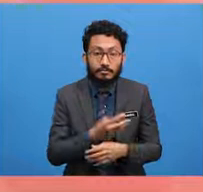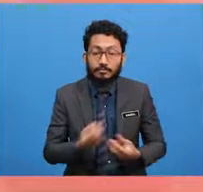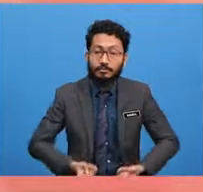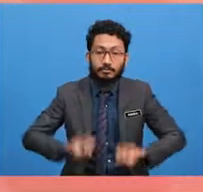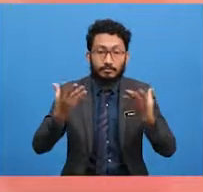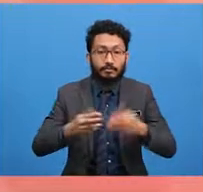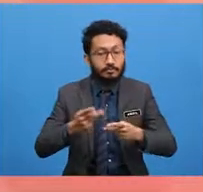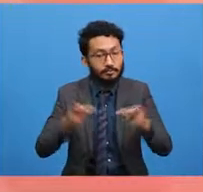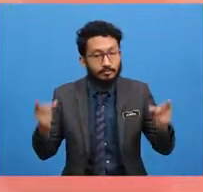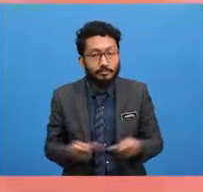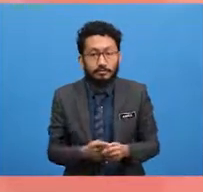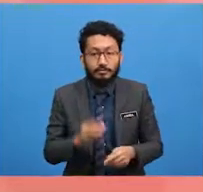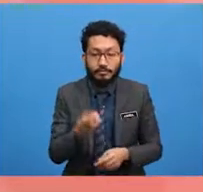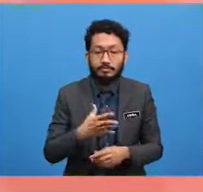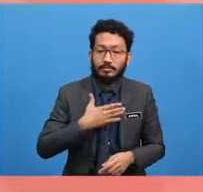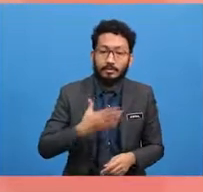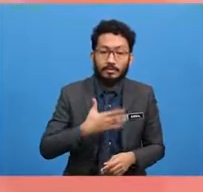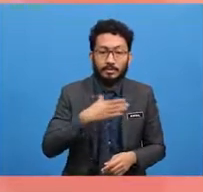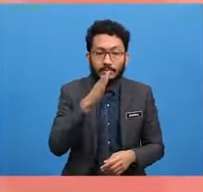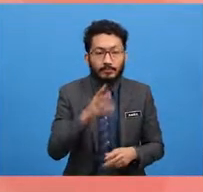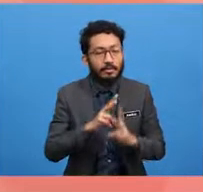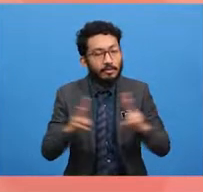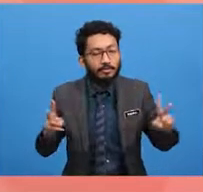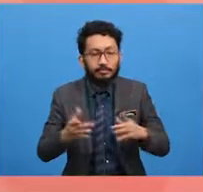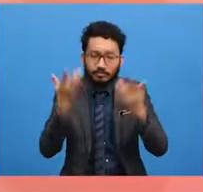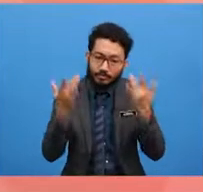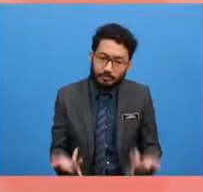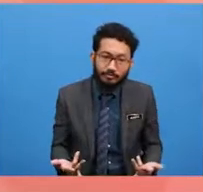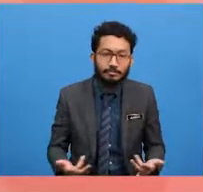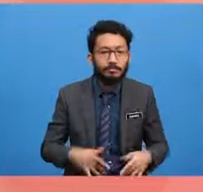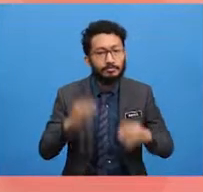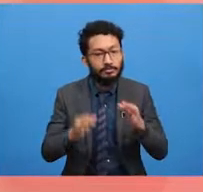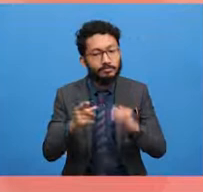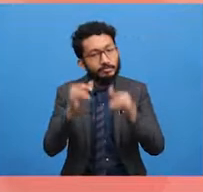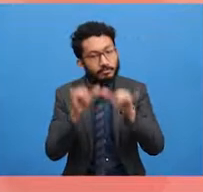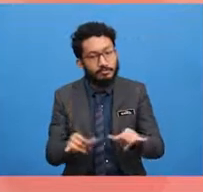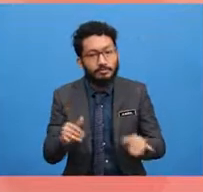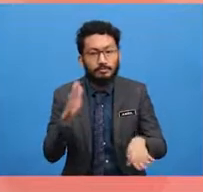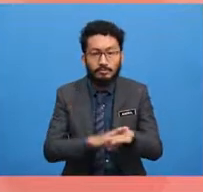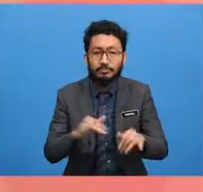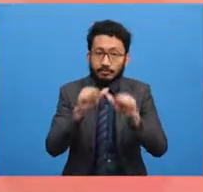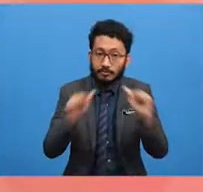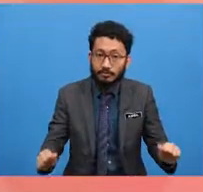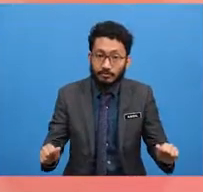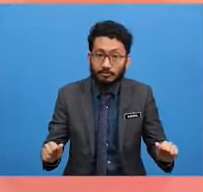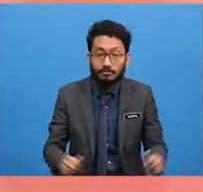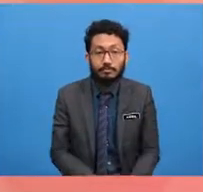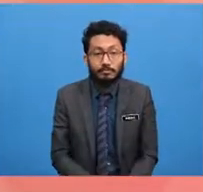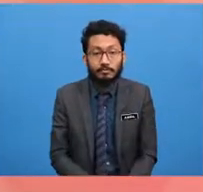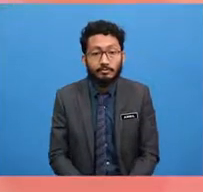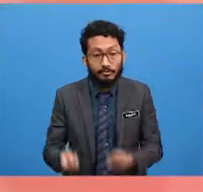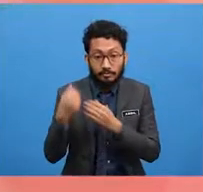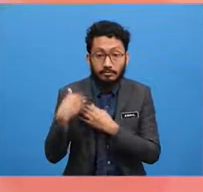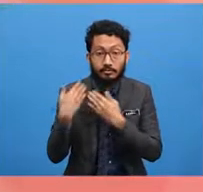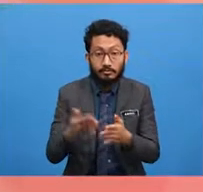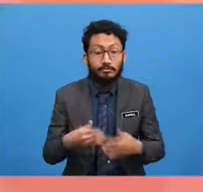space, and my mother would be very disappointed if you stayed at a hostel. Since you are